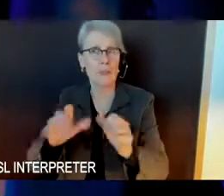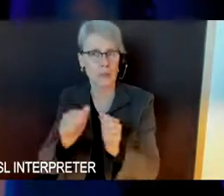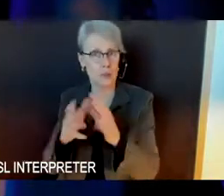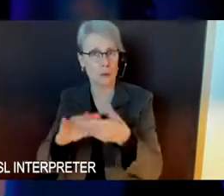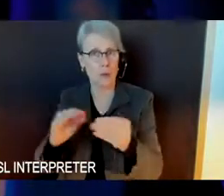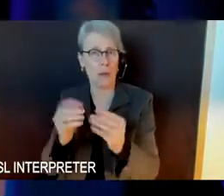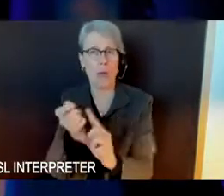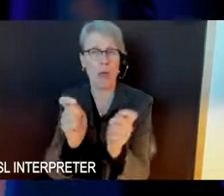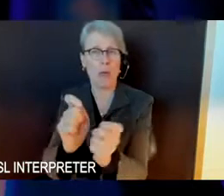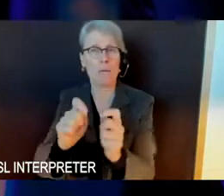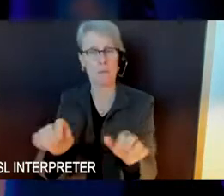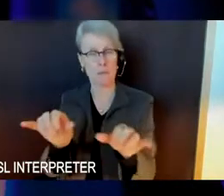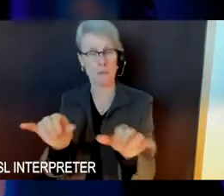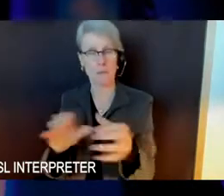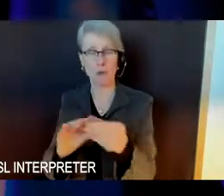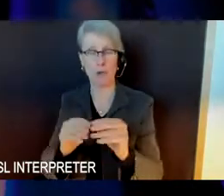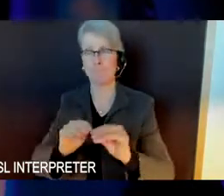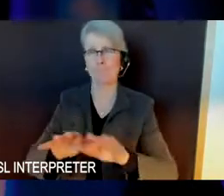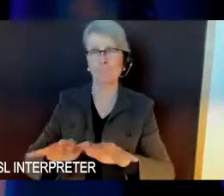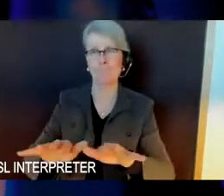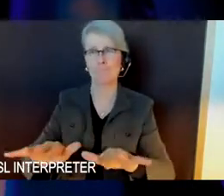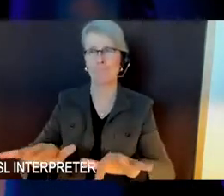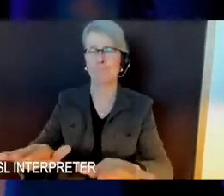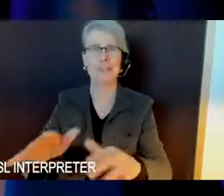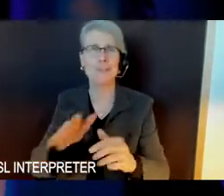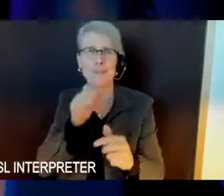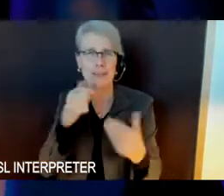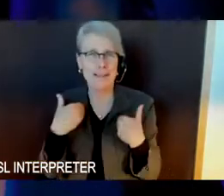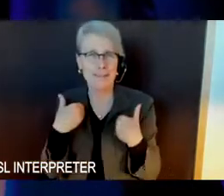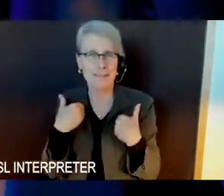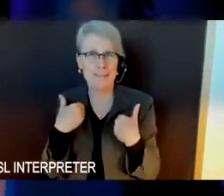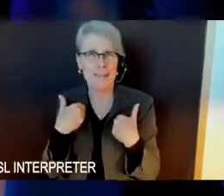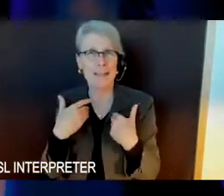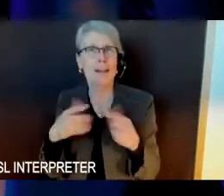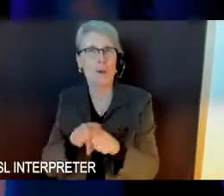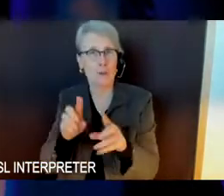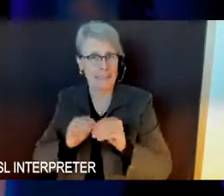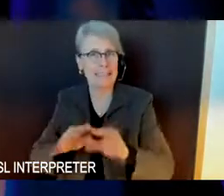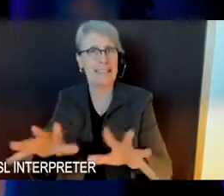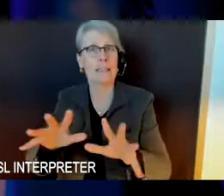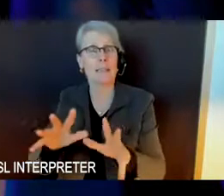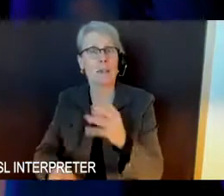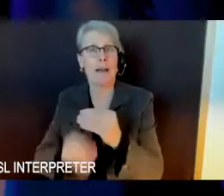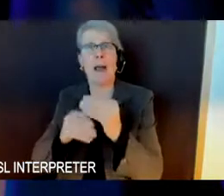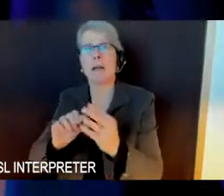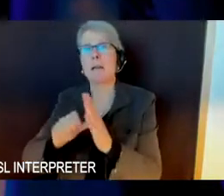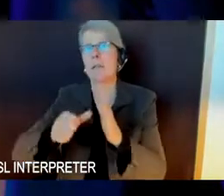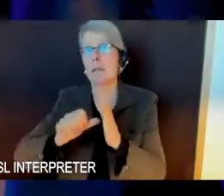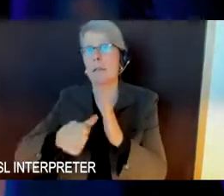consistency and replication and ability to reinforce